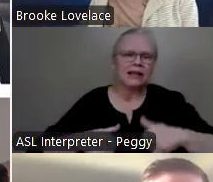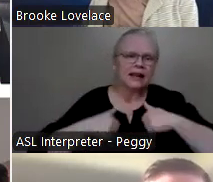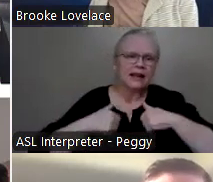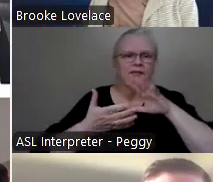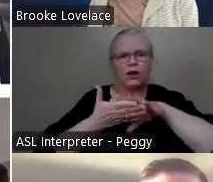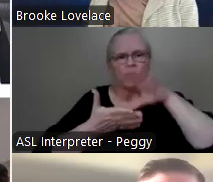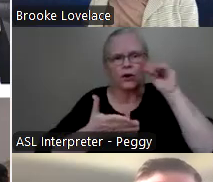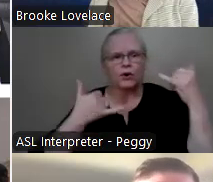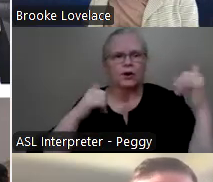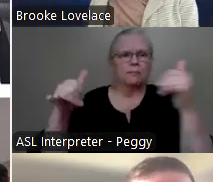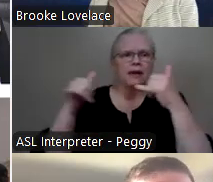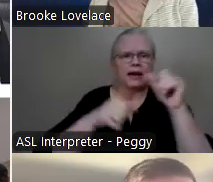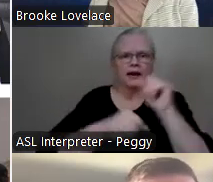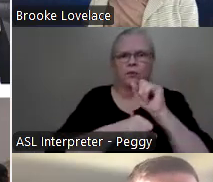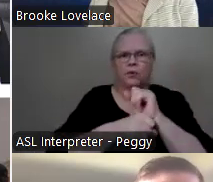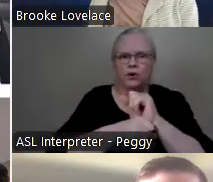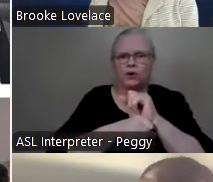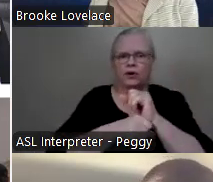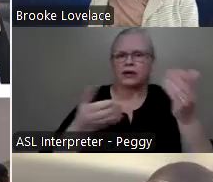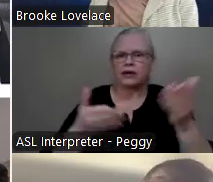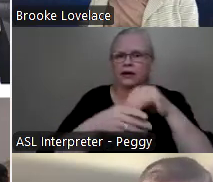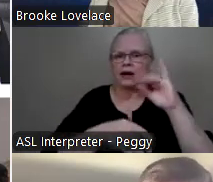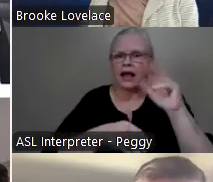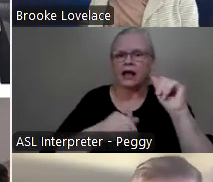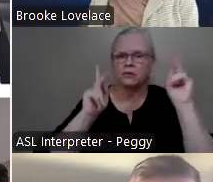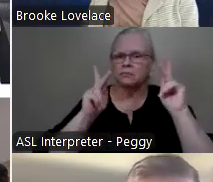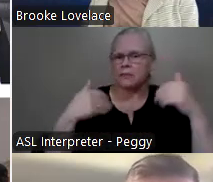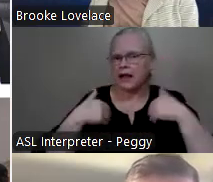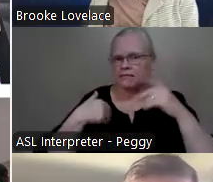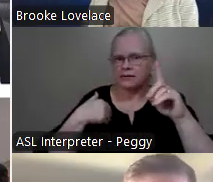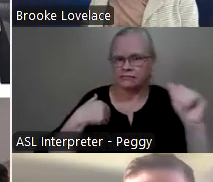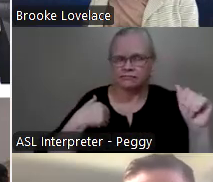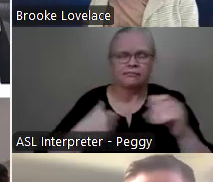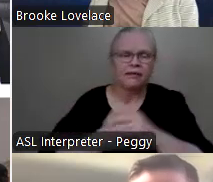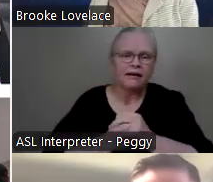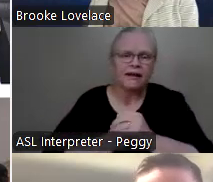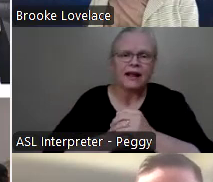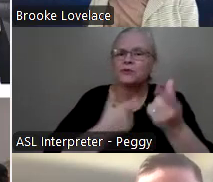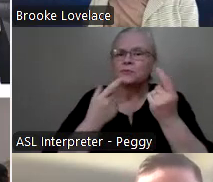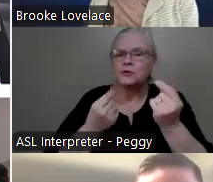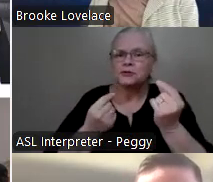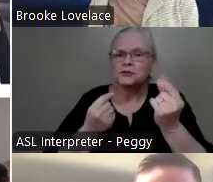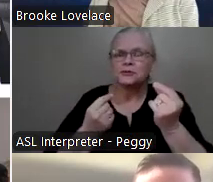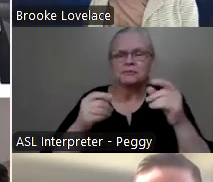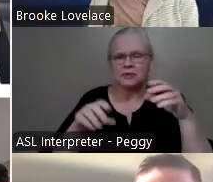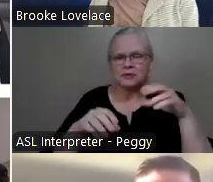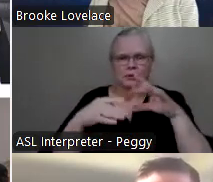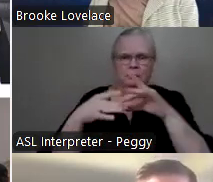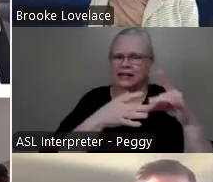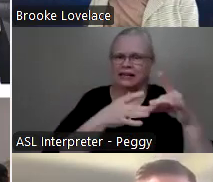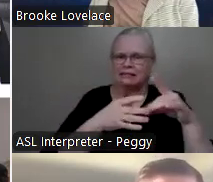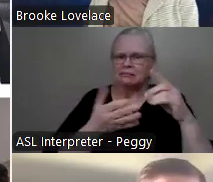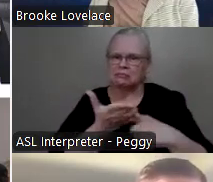work for Iowans with disabilities. And so a big part of how we drive that is through the state plan. So we'll be talking